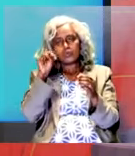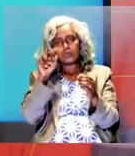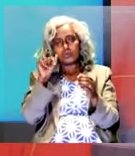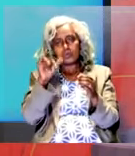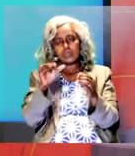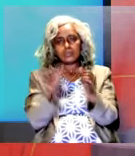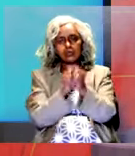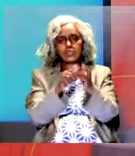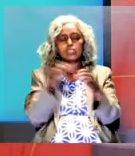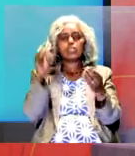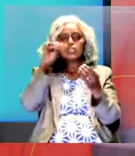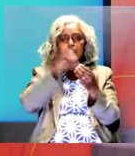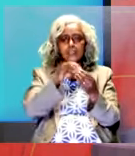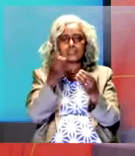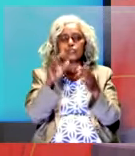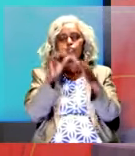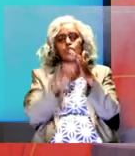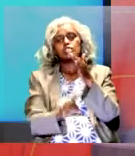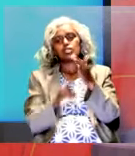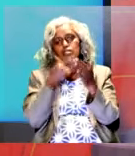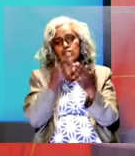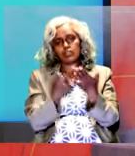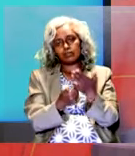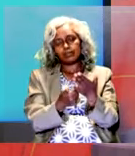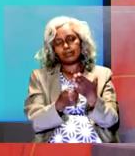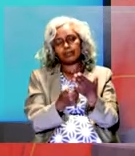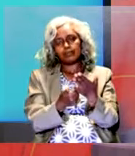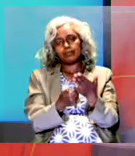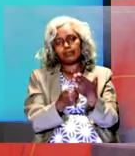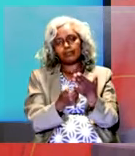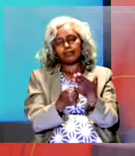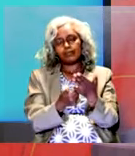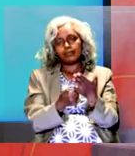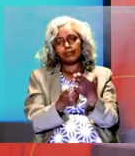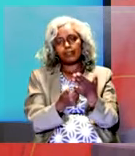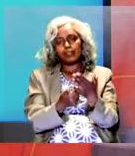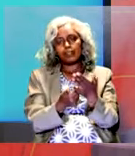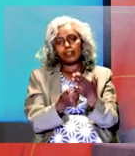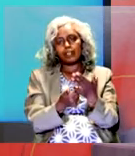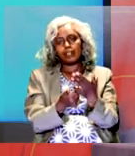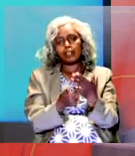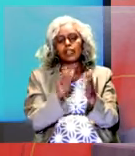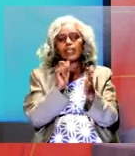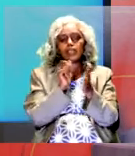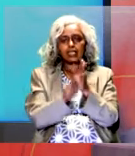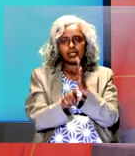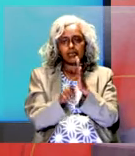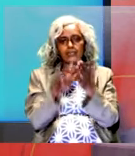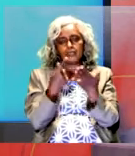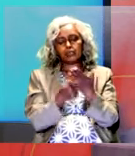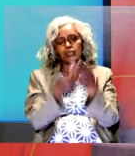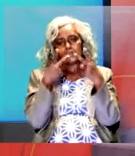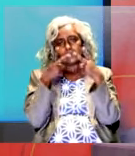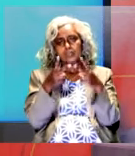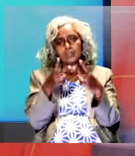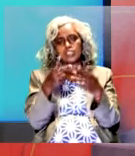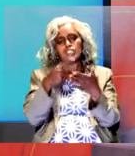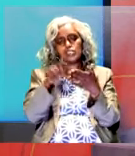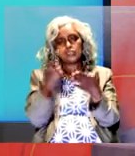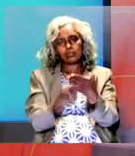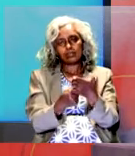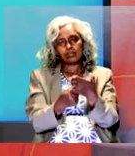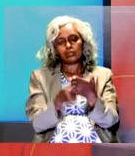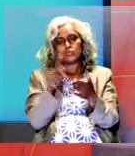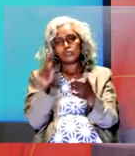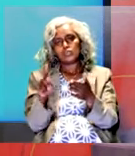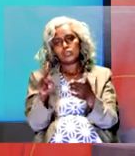or decreasing. So let's see example for this. Check whether this